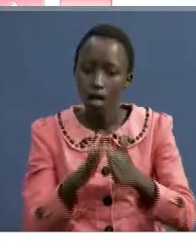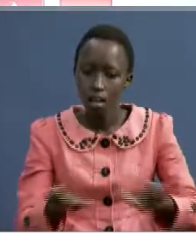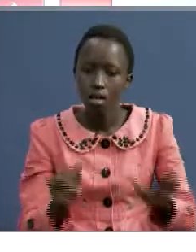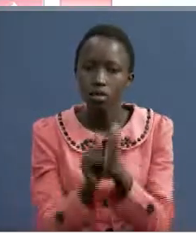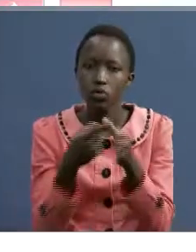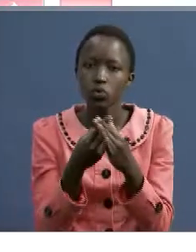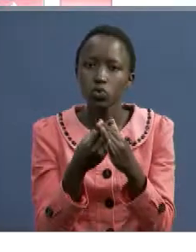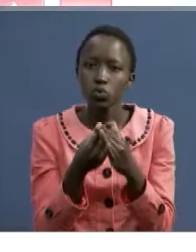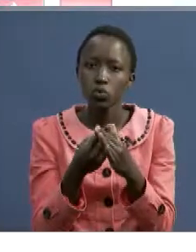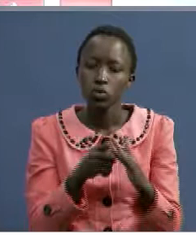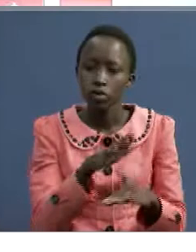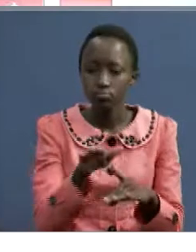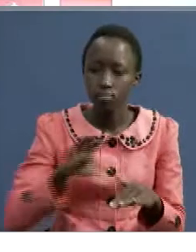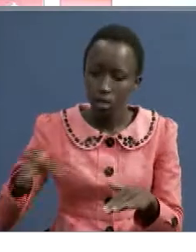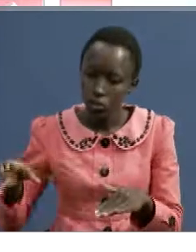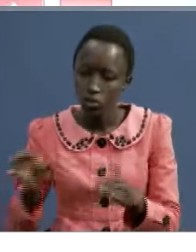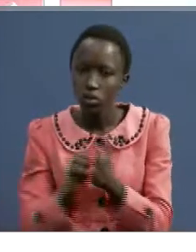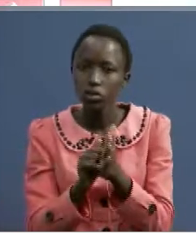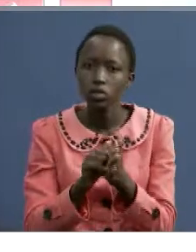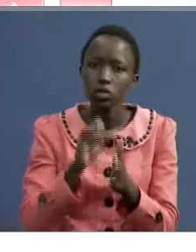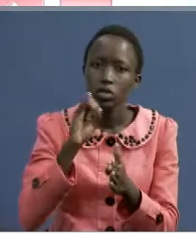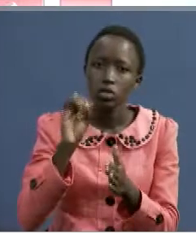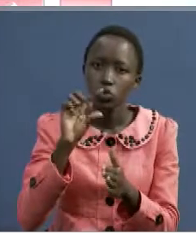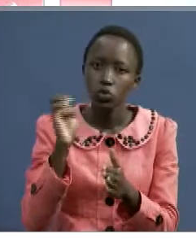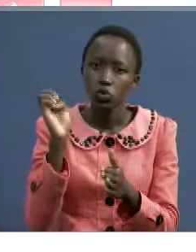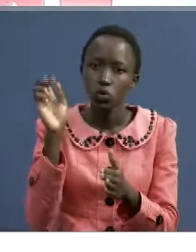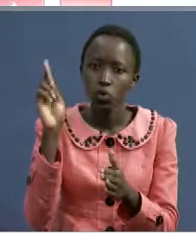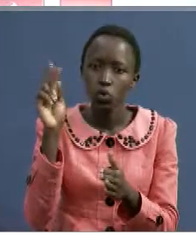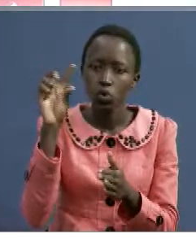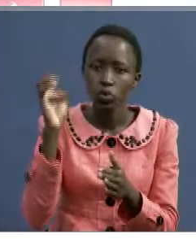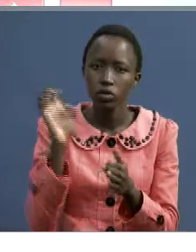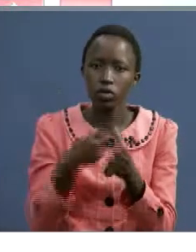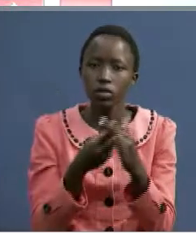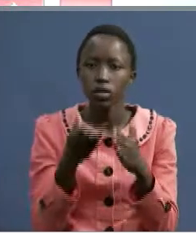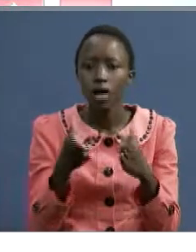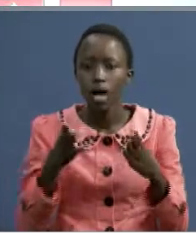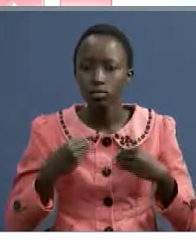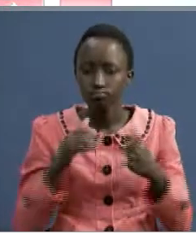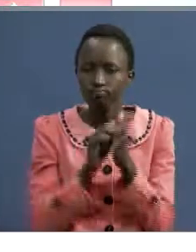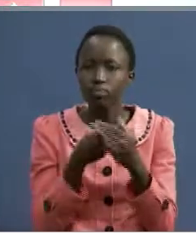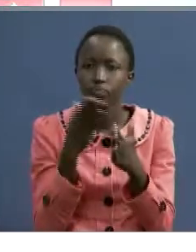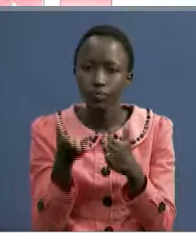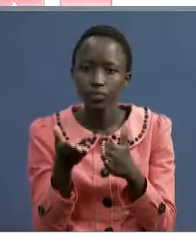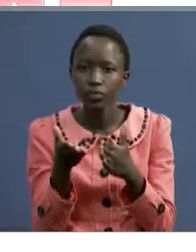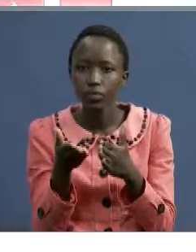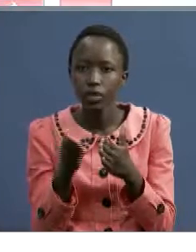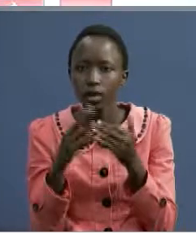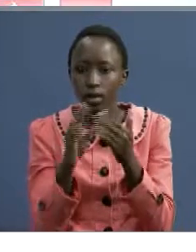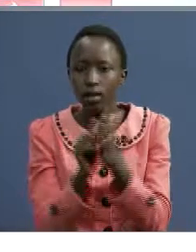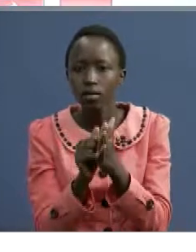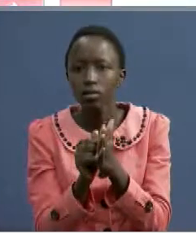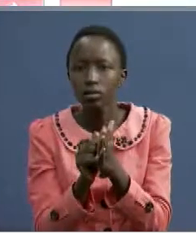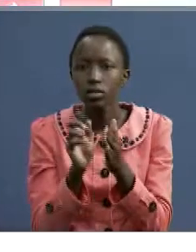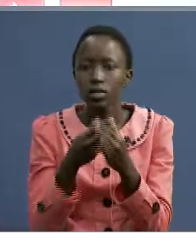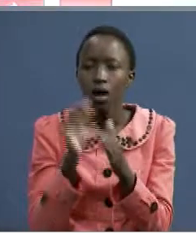title deed to the area county commissioner, Judge Natembea, for verification of legitimacy. Olesurum has led in